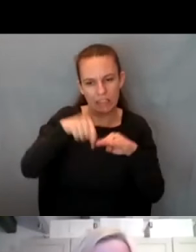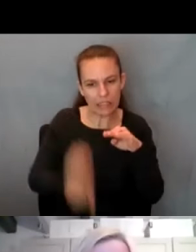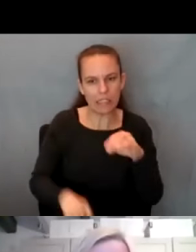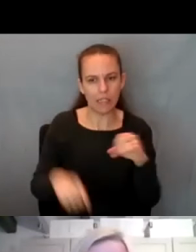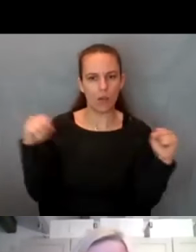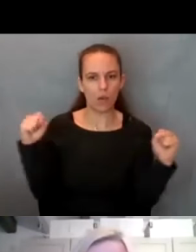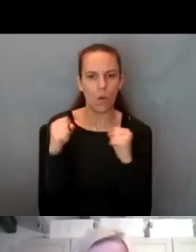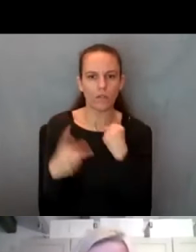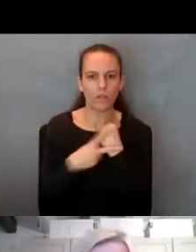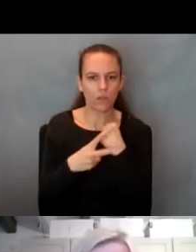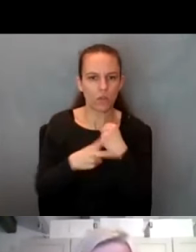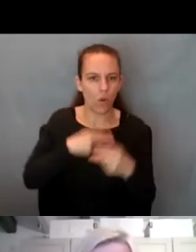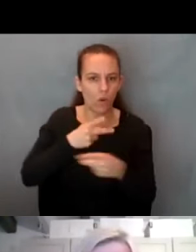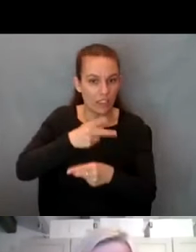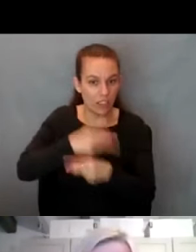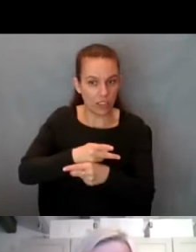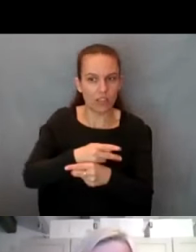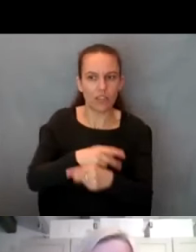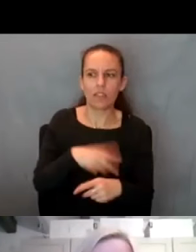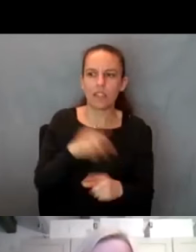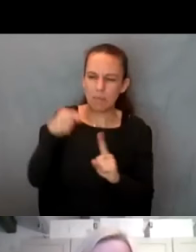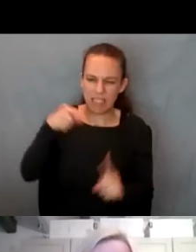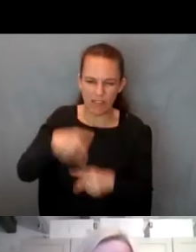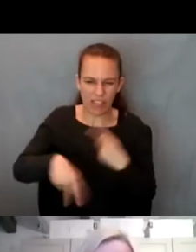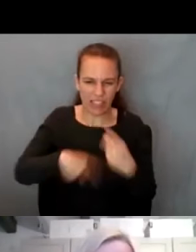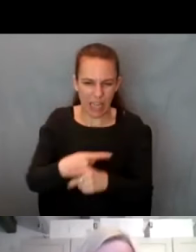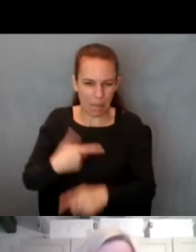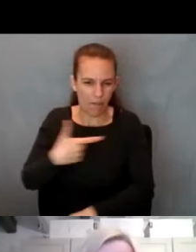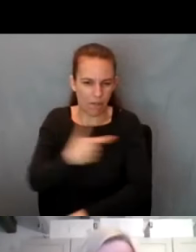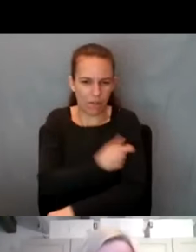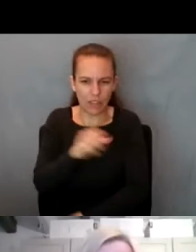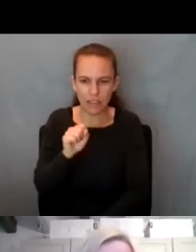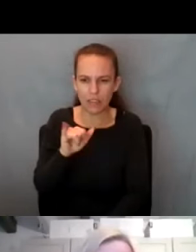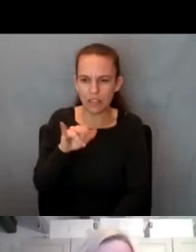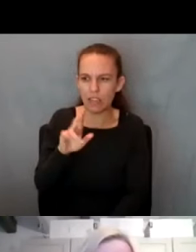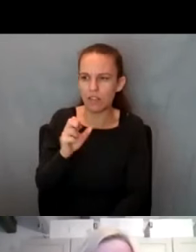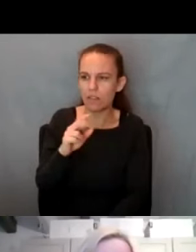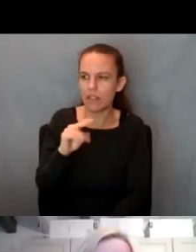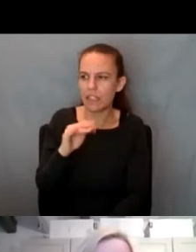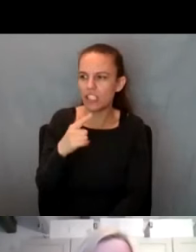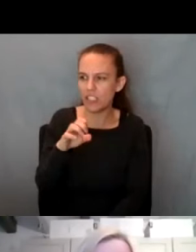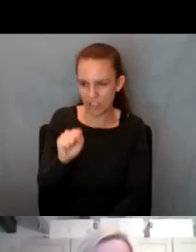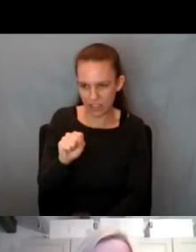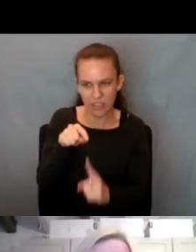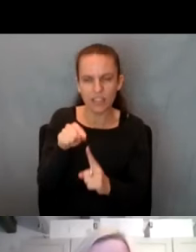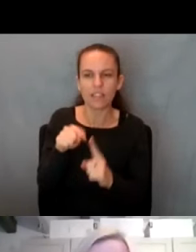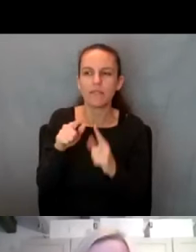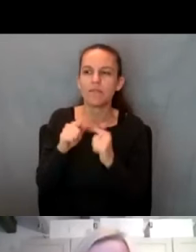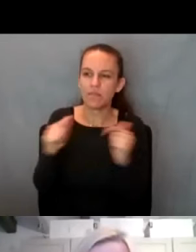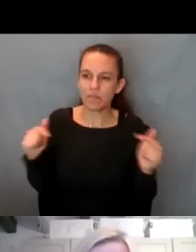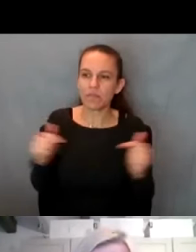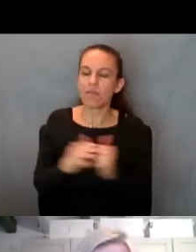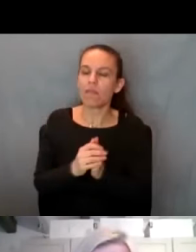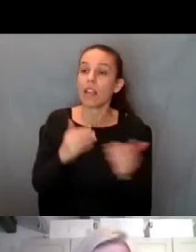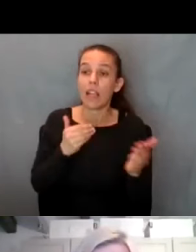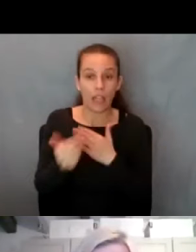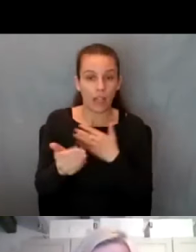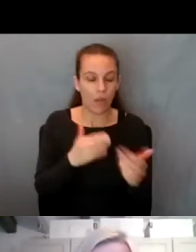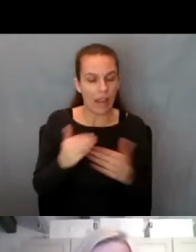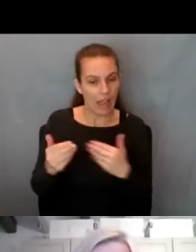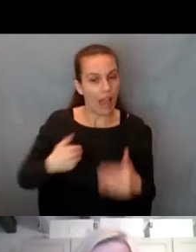storage, specific syringes, diluents that are specific, etc. Anyway, there was a high